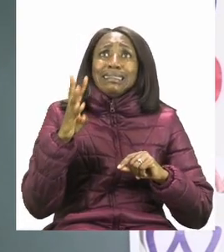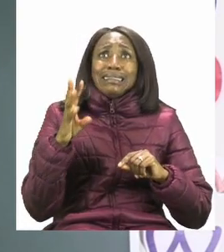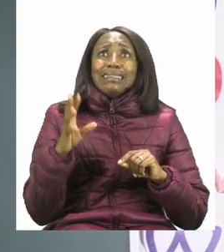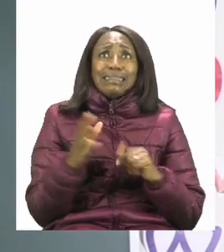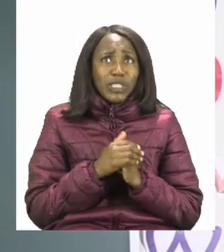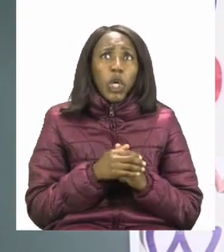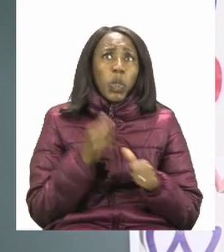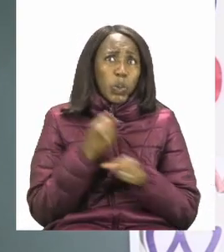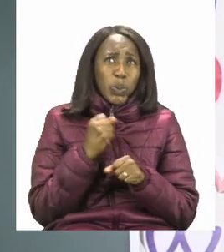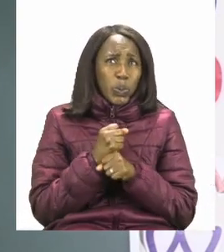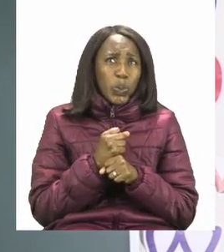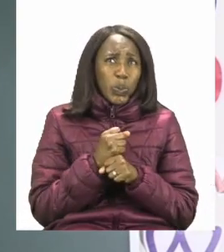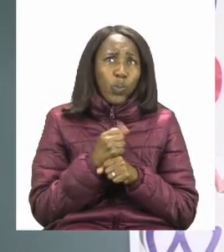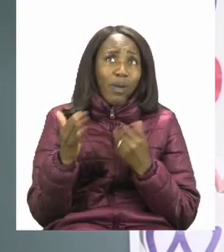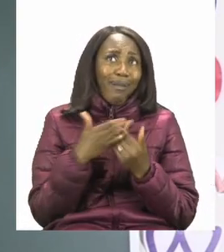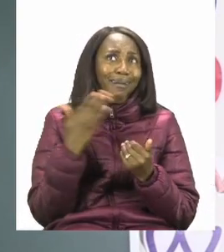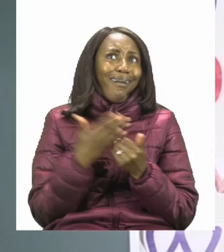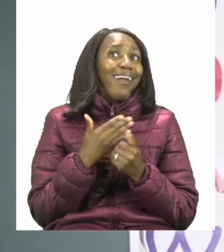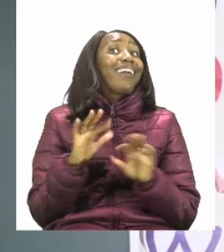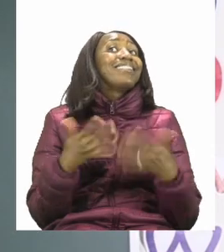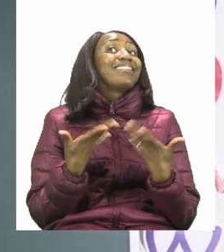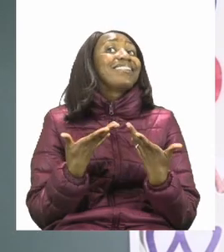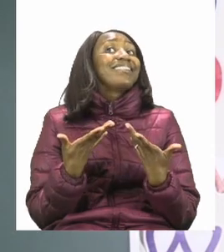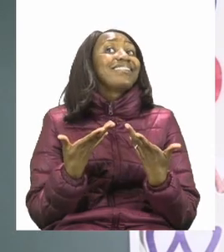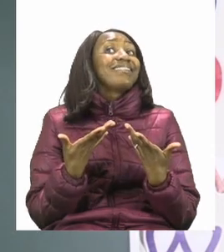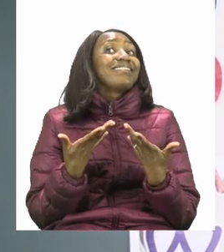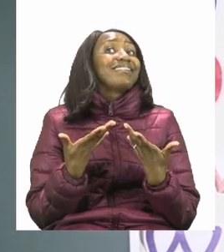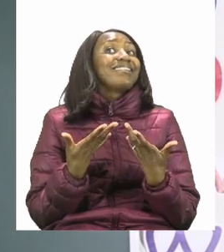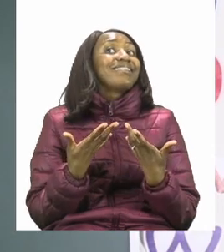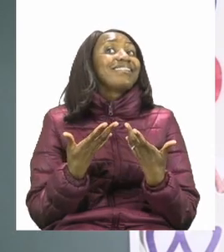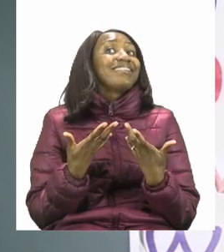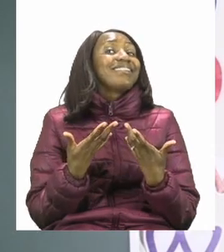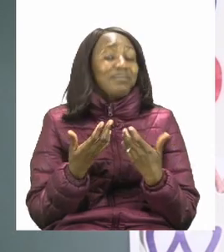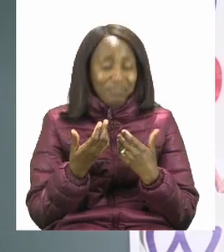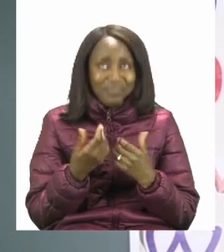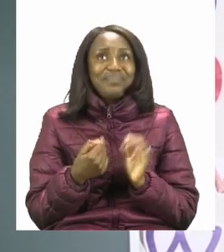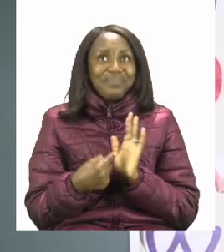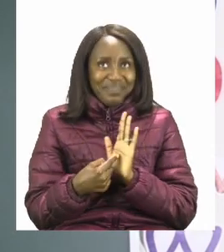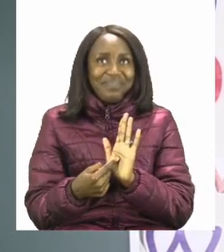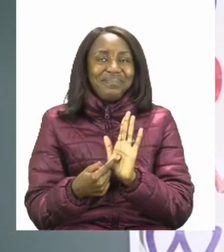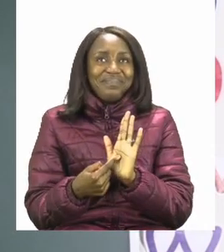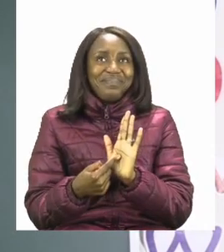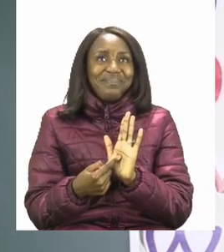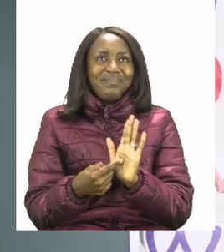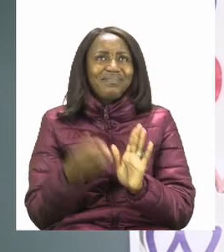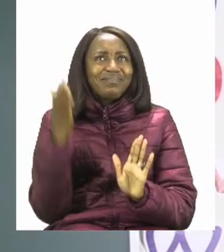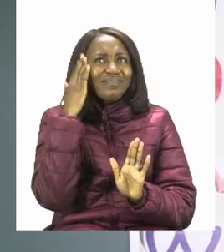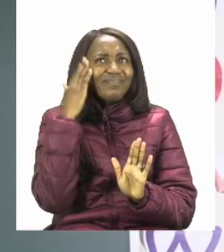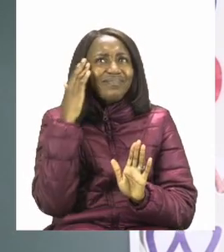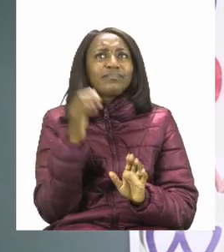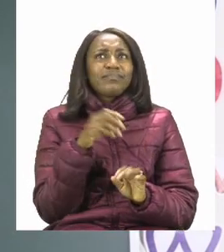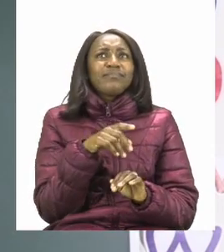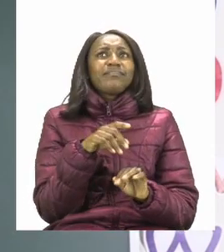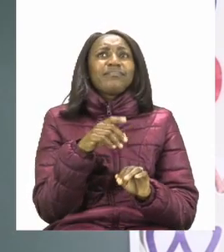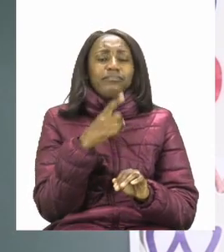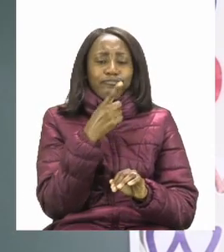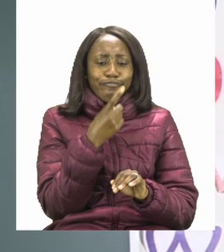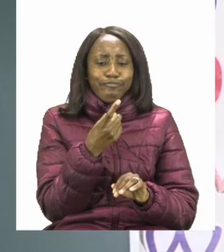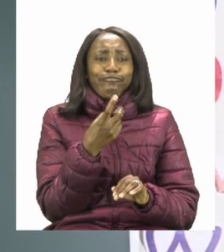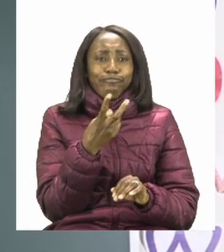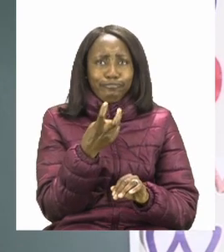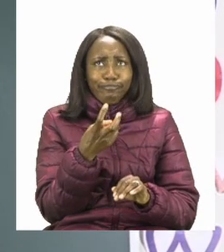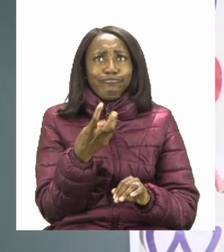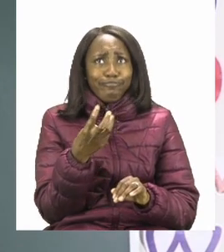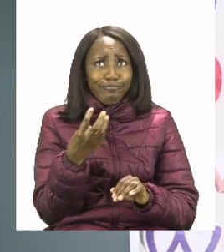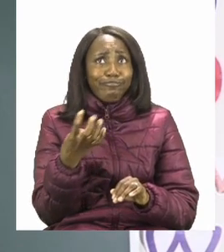our answer, we're going to use a quick trick. You see, we already know how to count in tens because of